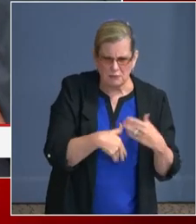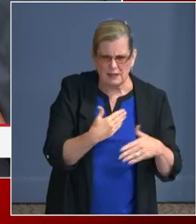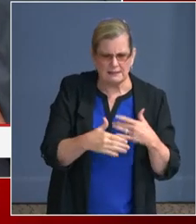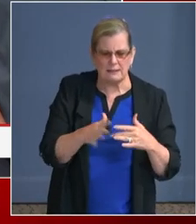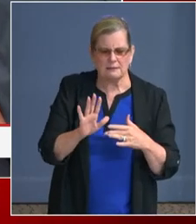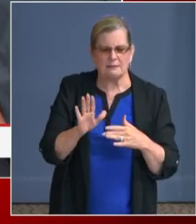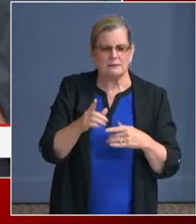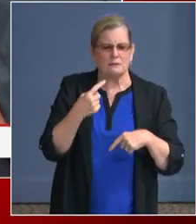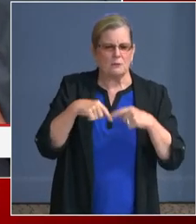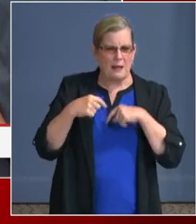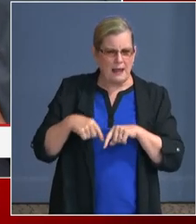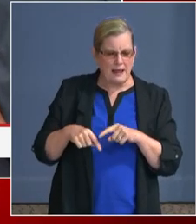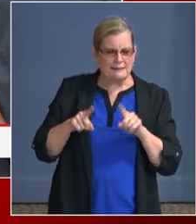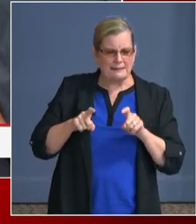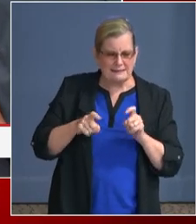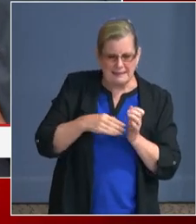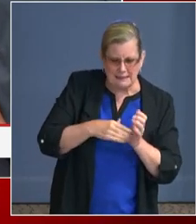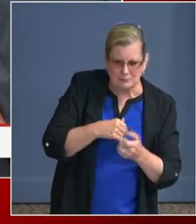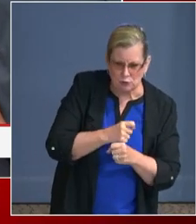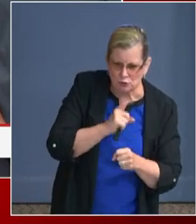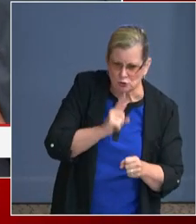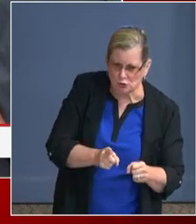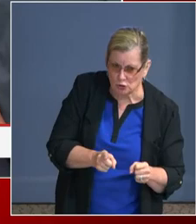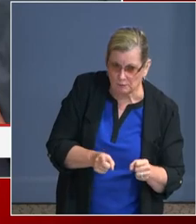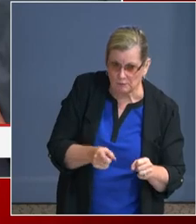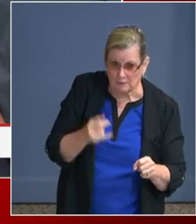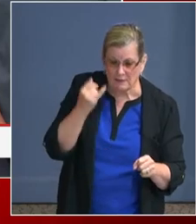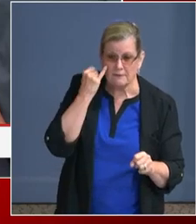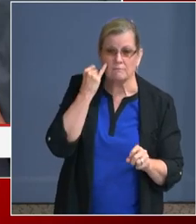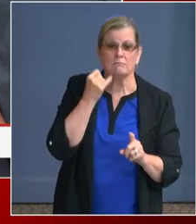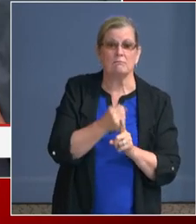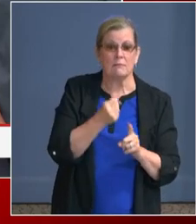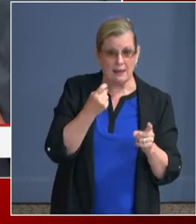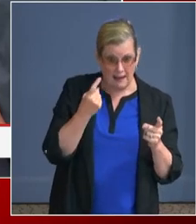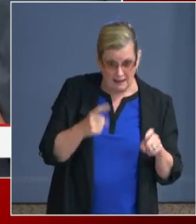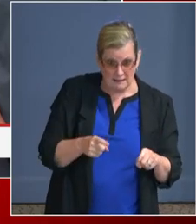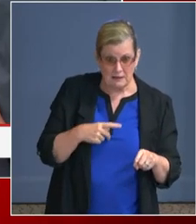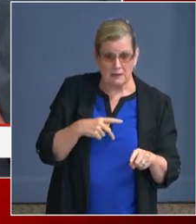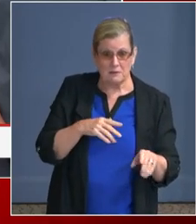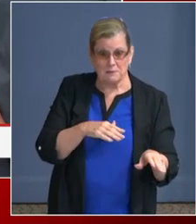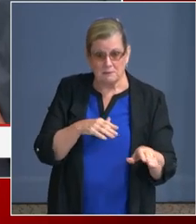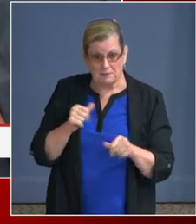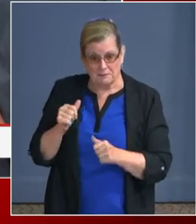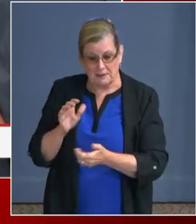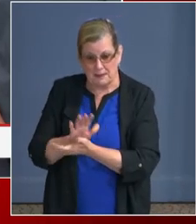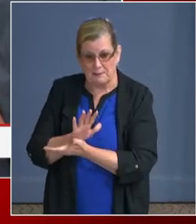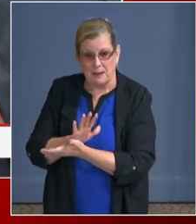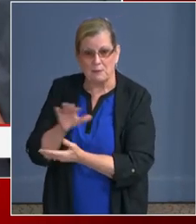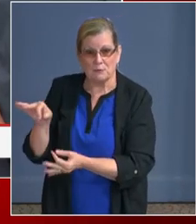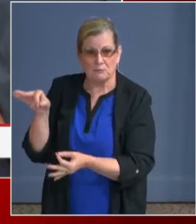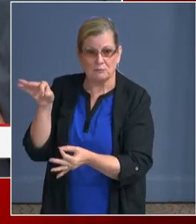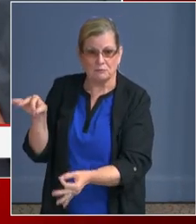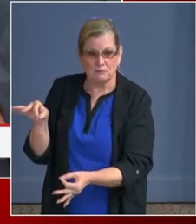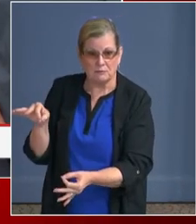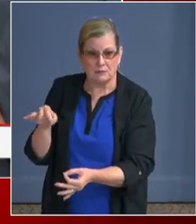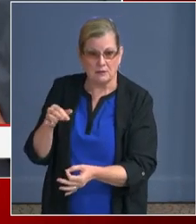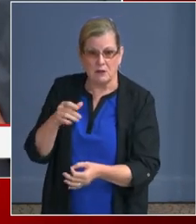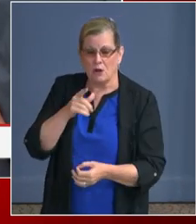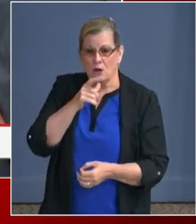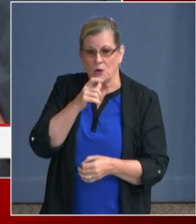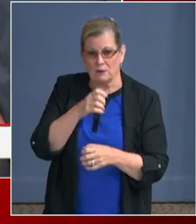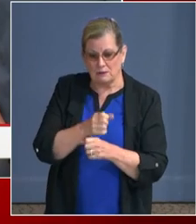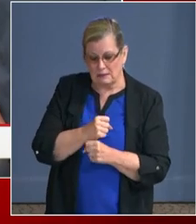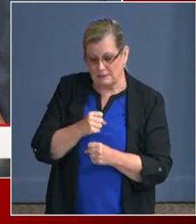an inconclusive. When that happens, the folks that when they leave, they get a piece of paper that tells them to call if they don't get their test within 7